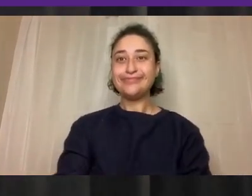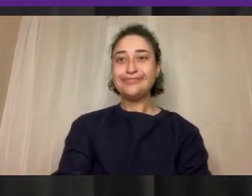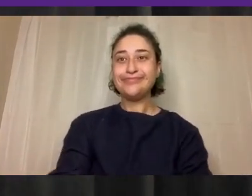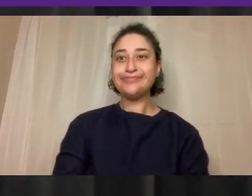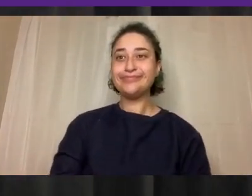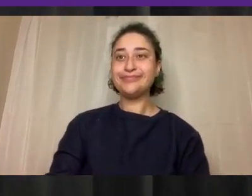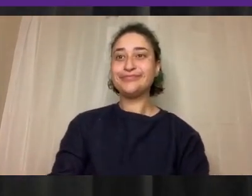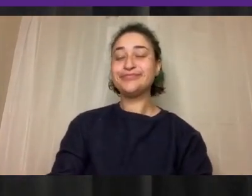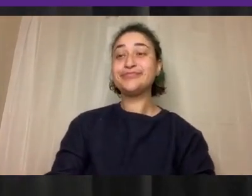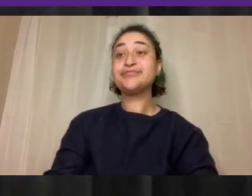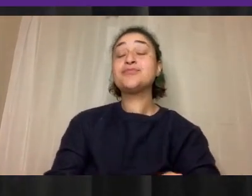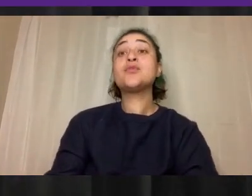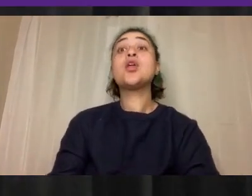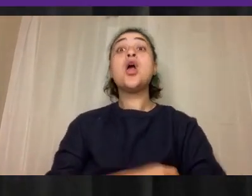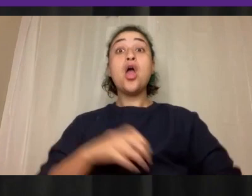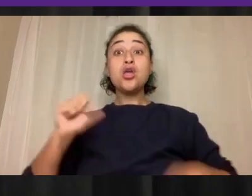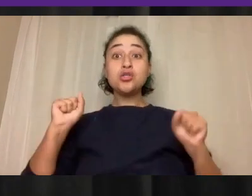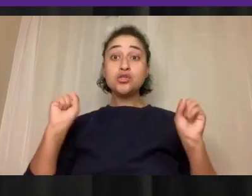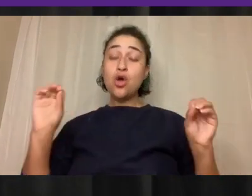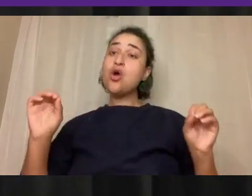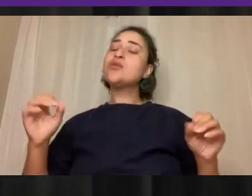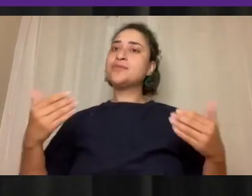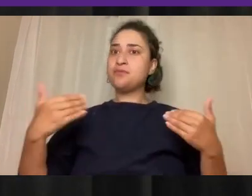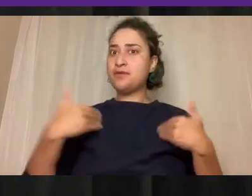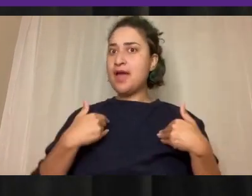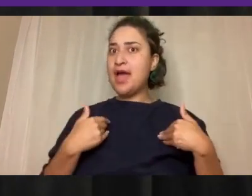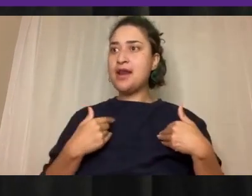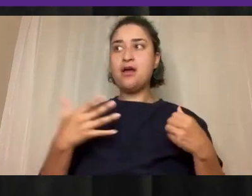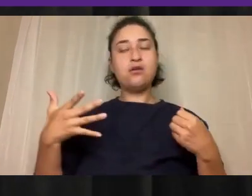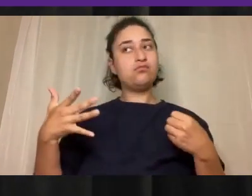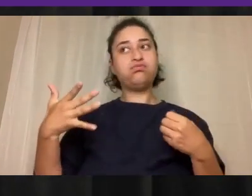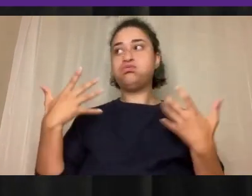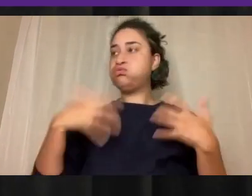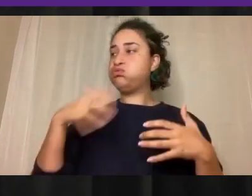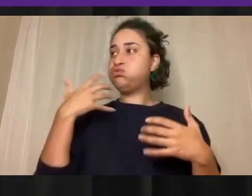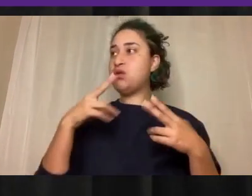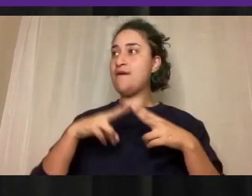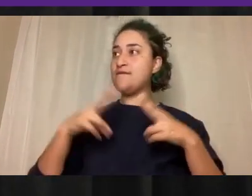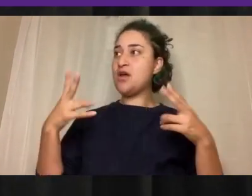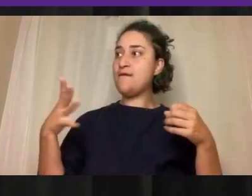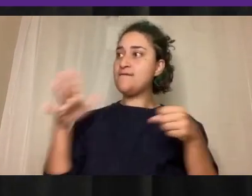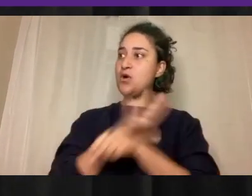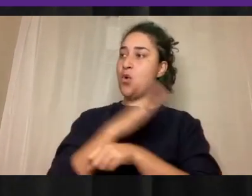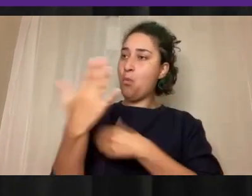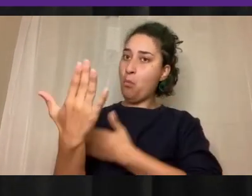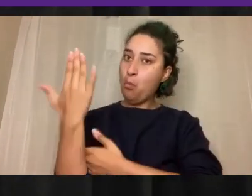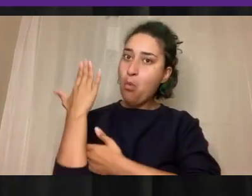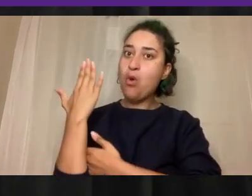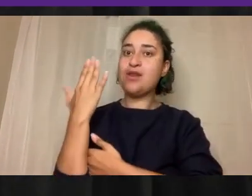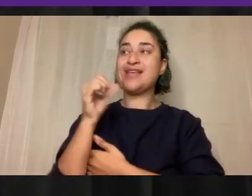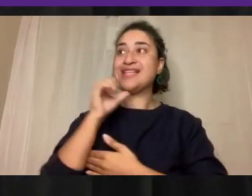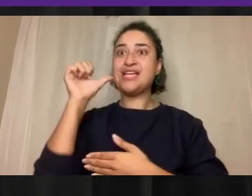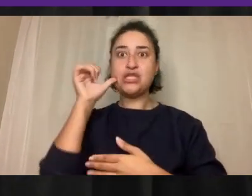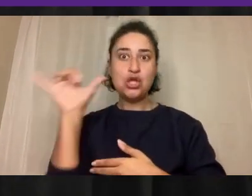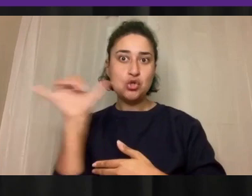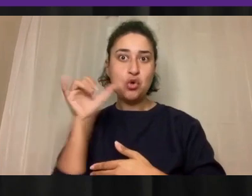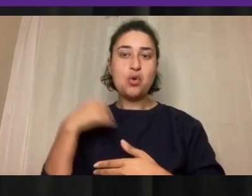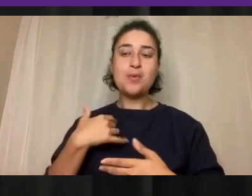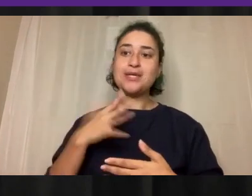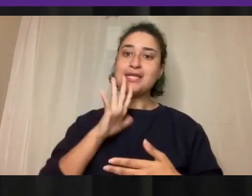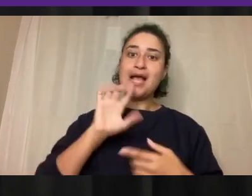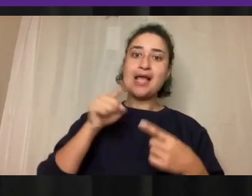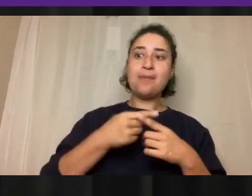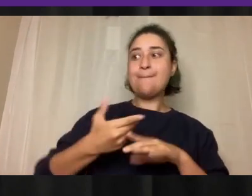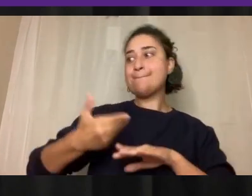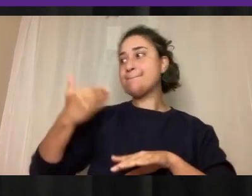So we've had a very full morning, a full day yesterday. We've been talking about past, present, and here we're here